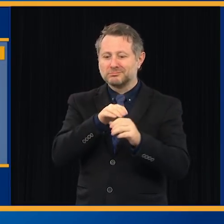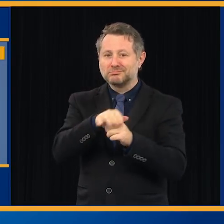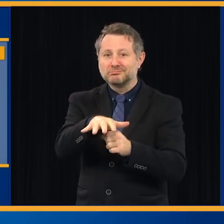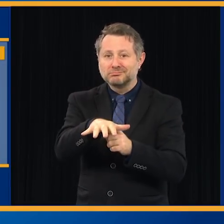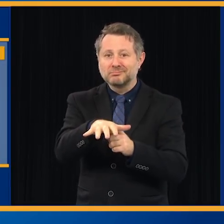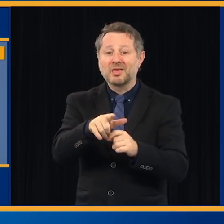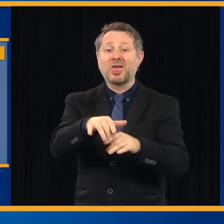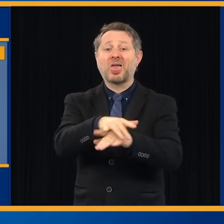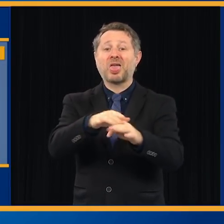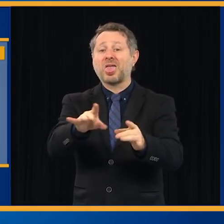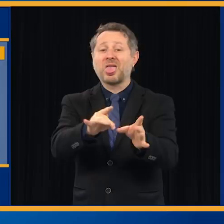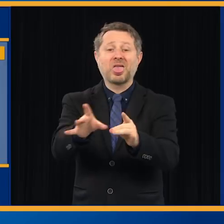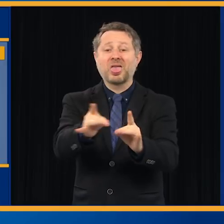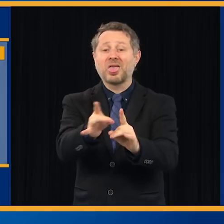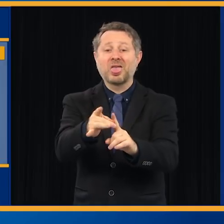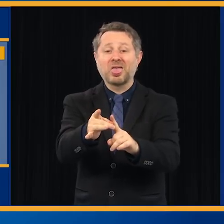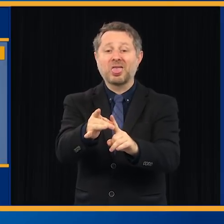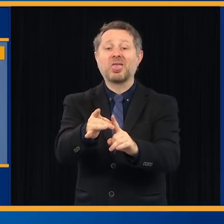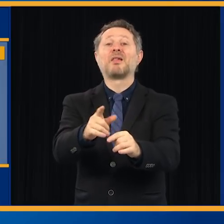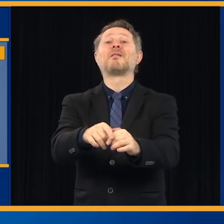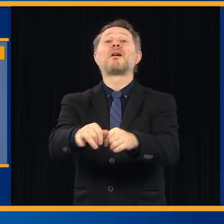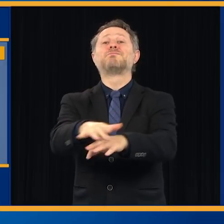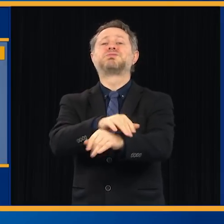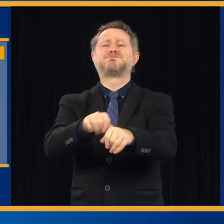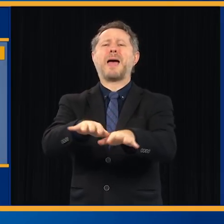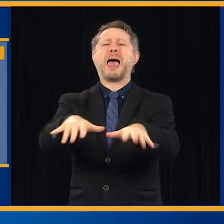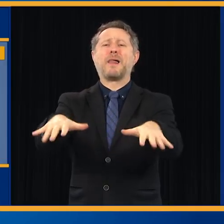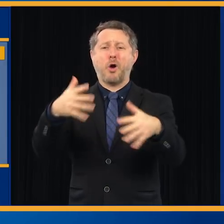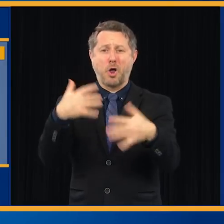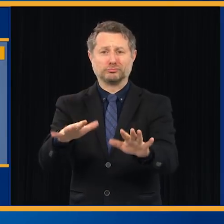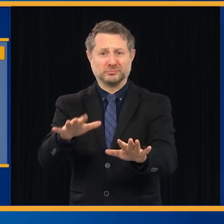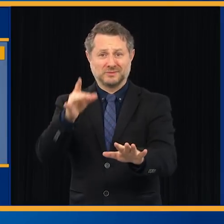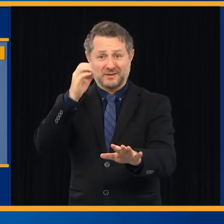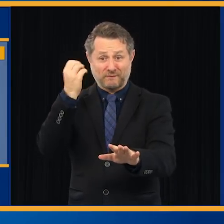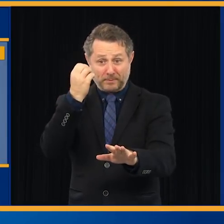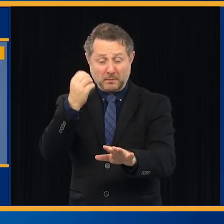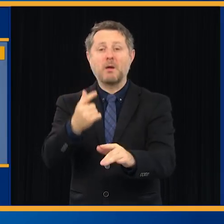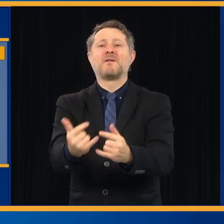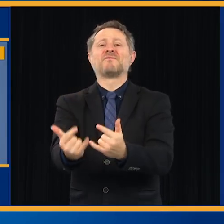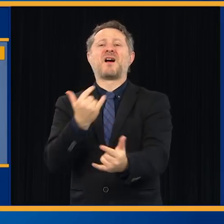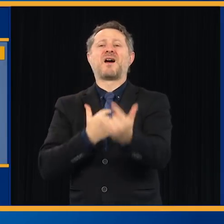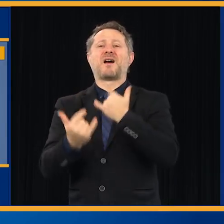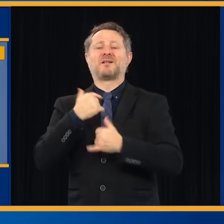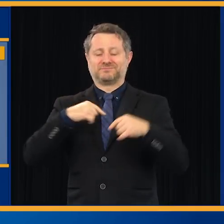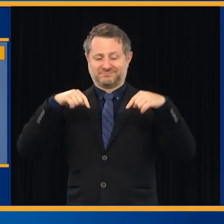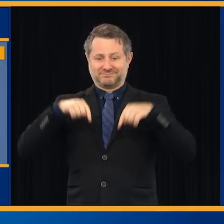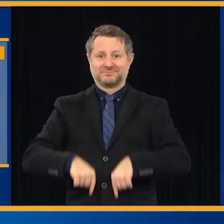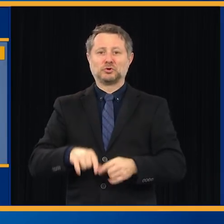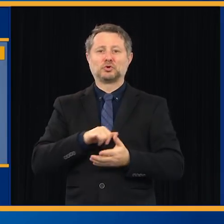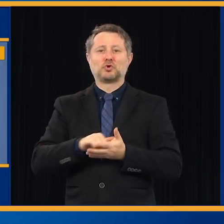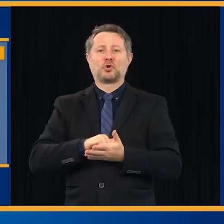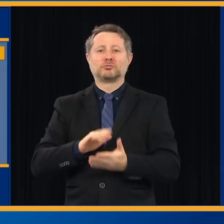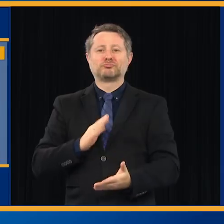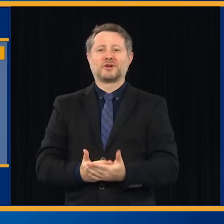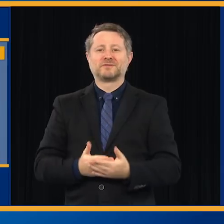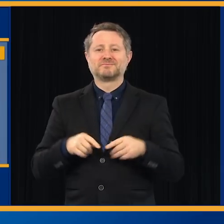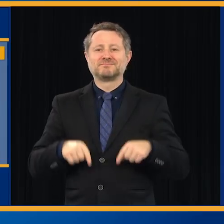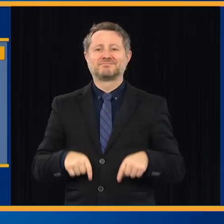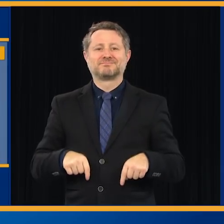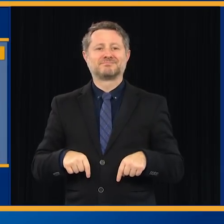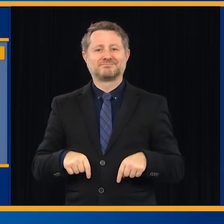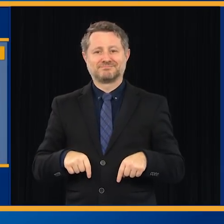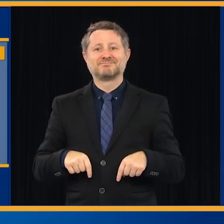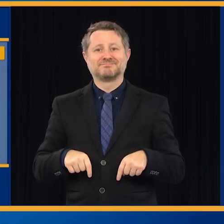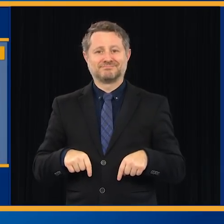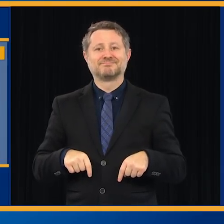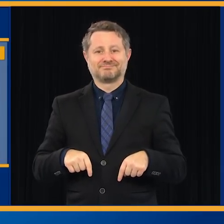Europe, spreading from Europe. We had European travelers coming. They come to the East Coast.